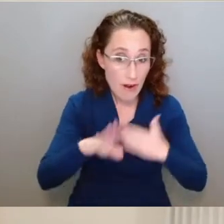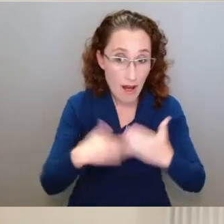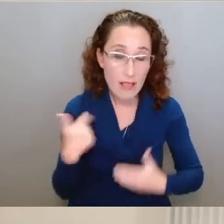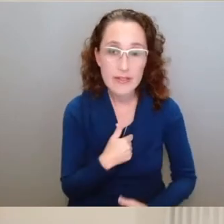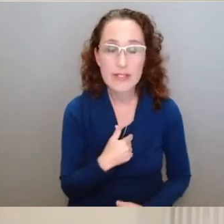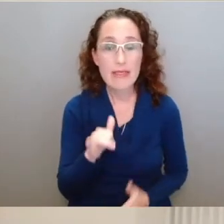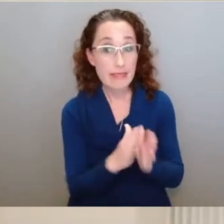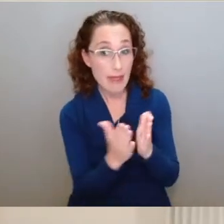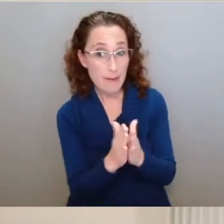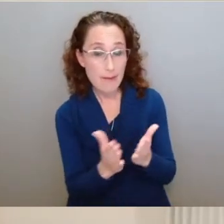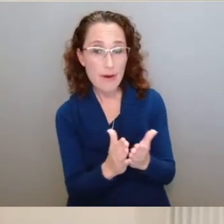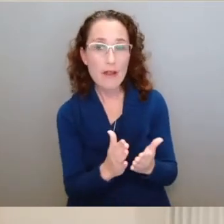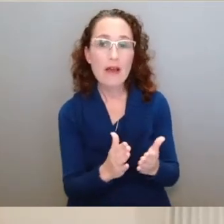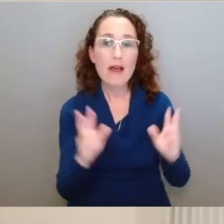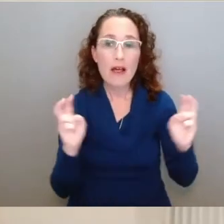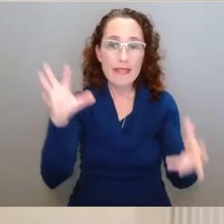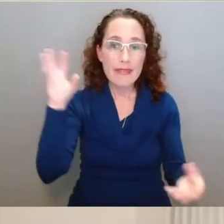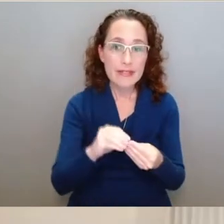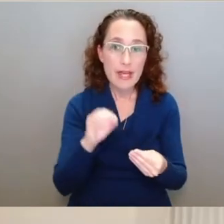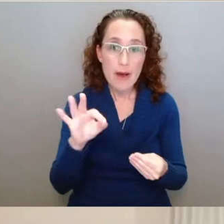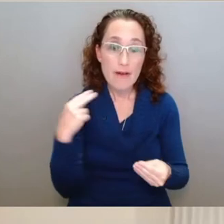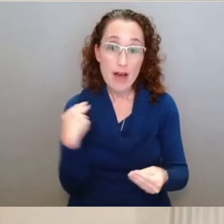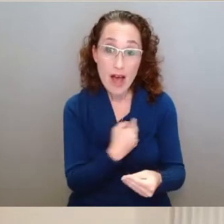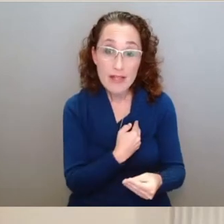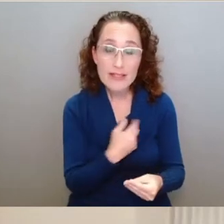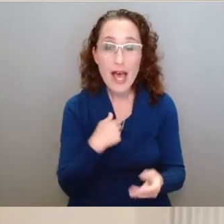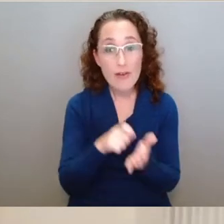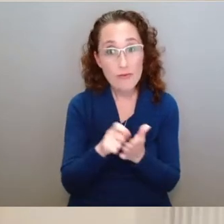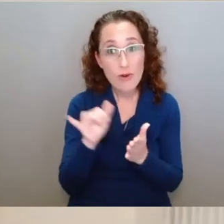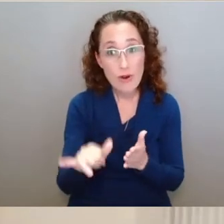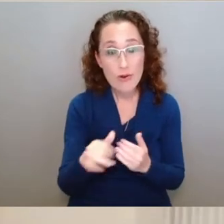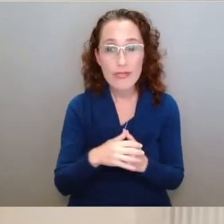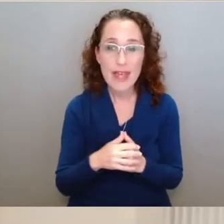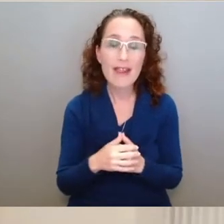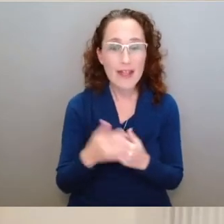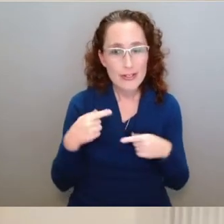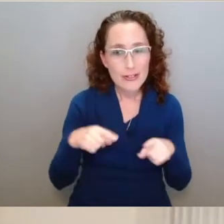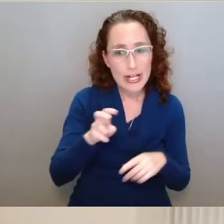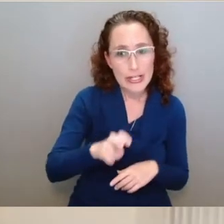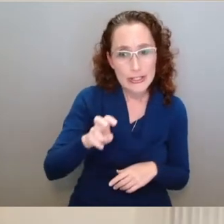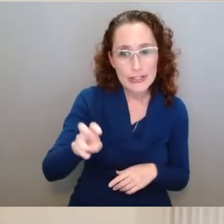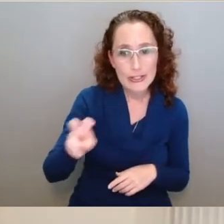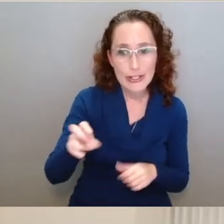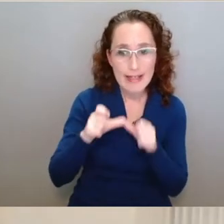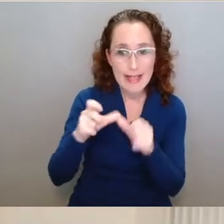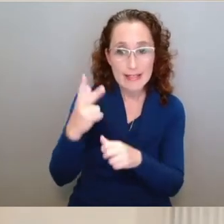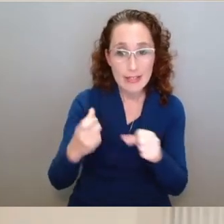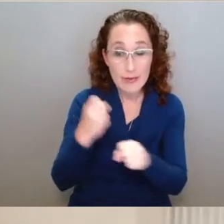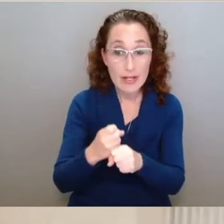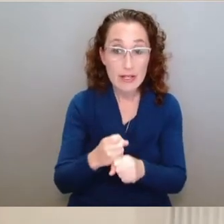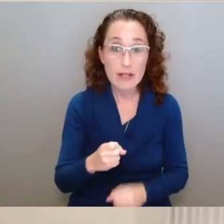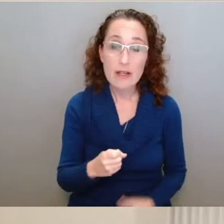Us out of a journey that I took over the course of 3 years, a journey that took me